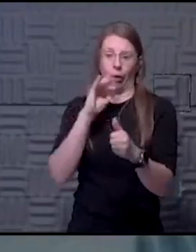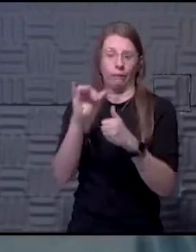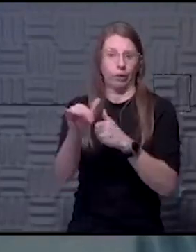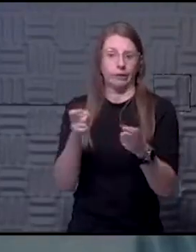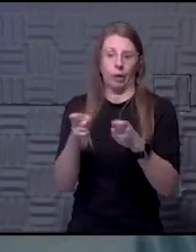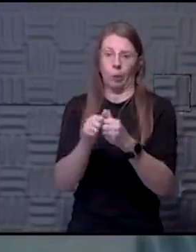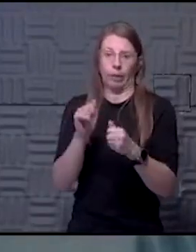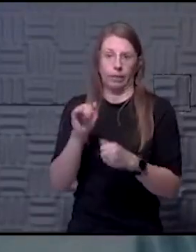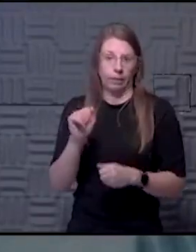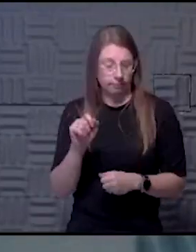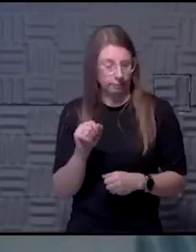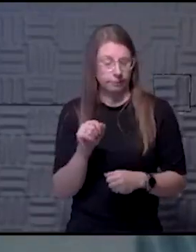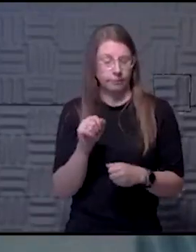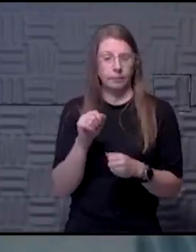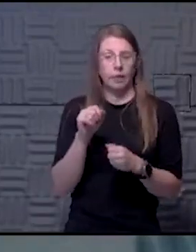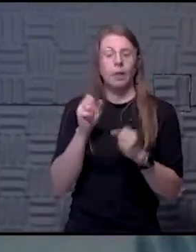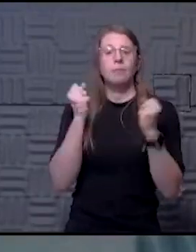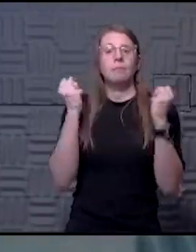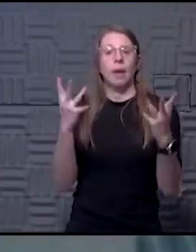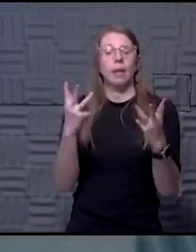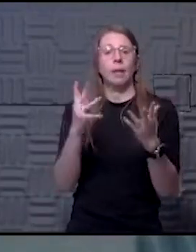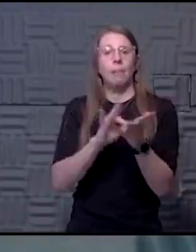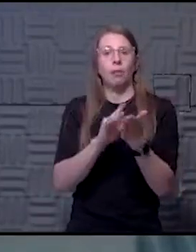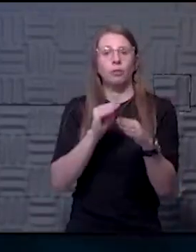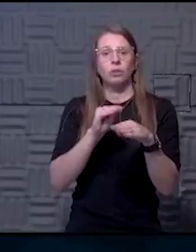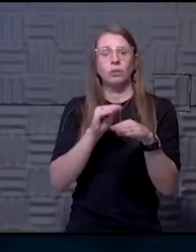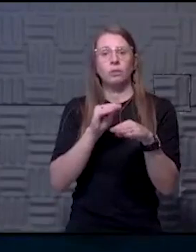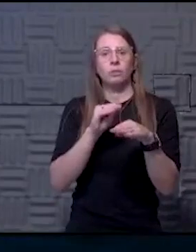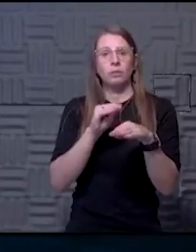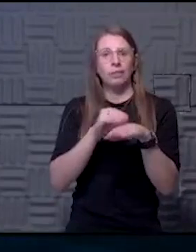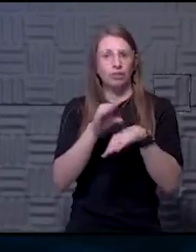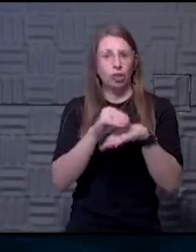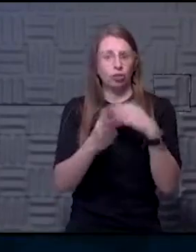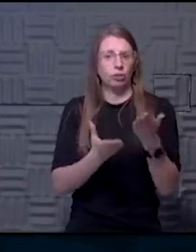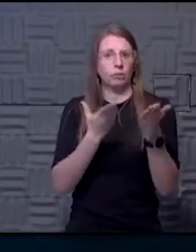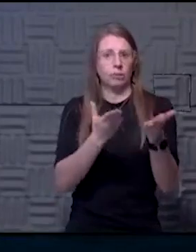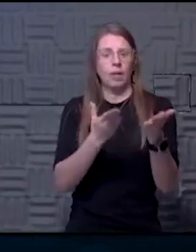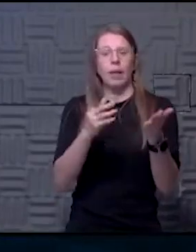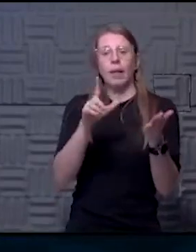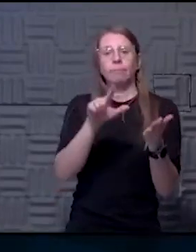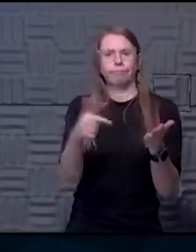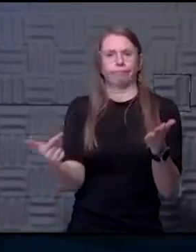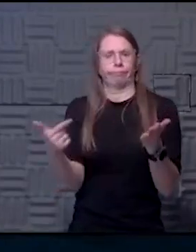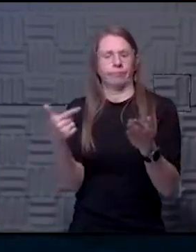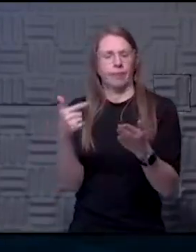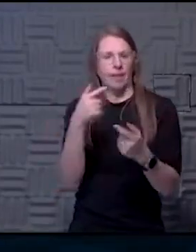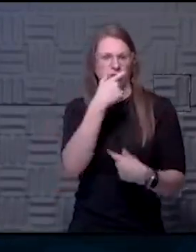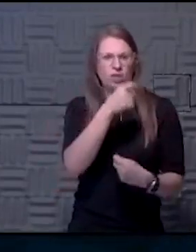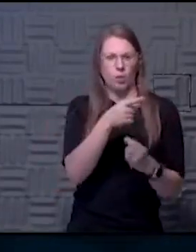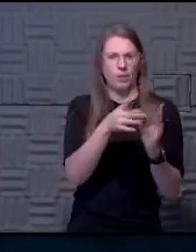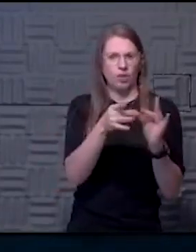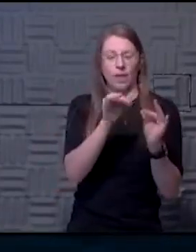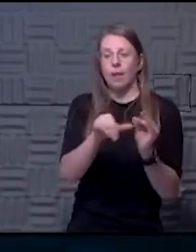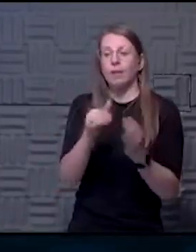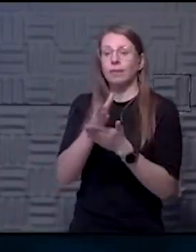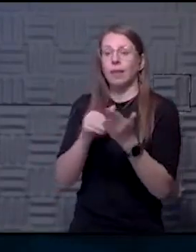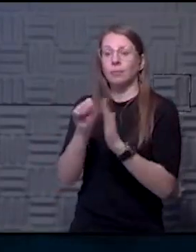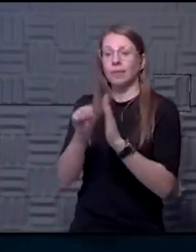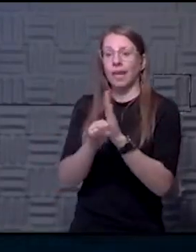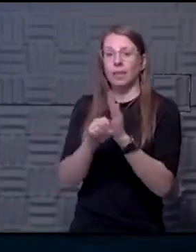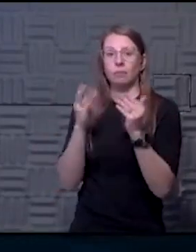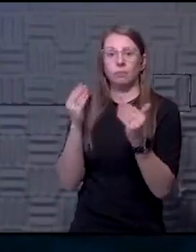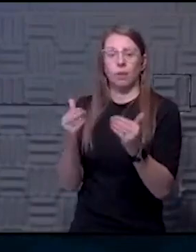I've heard a lot of medical advice suggesting as well for us. You know, it's interesting you raised that, so I'm going to turn to Lee. Lee, it feels like some states are a little further ahead